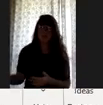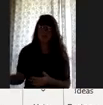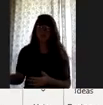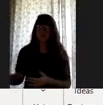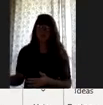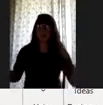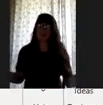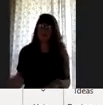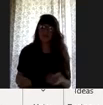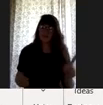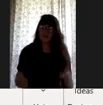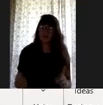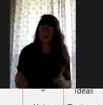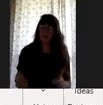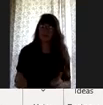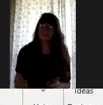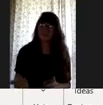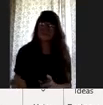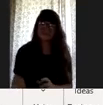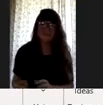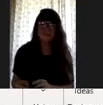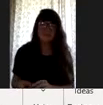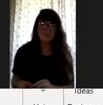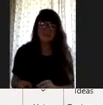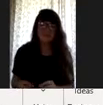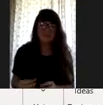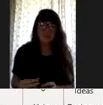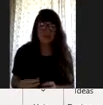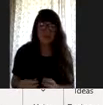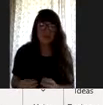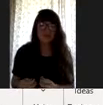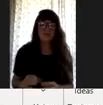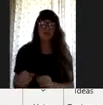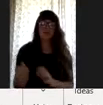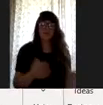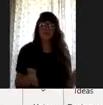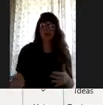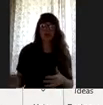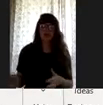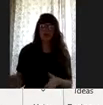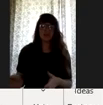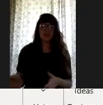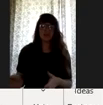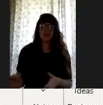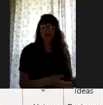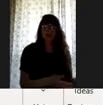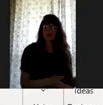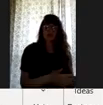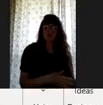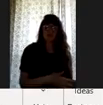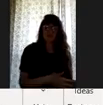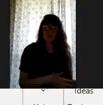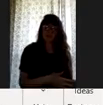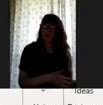without the other. And you can't have any of them without the one. Right. Okay, so the love of God and then being poured out is going to go